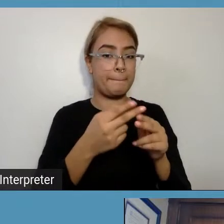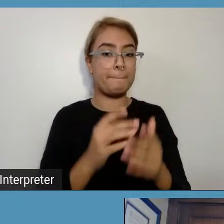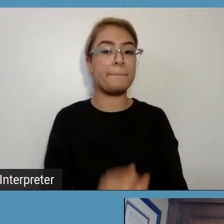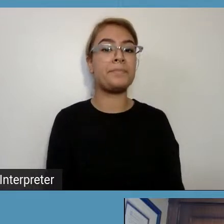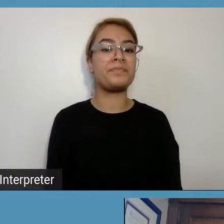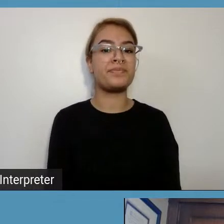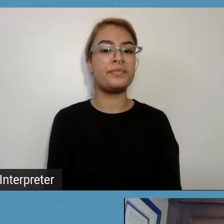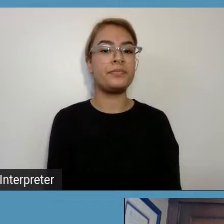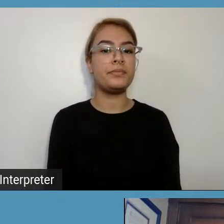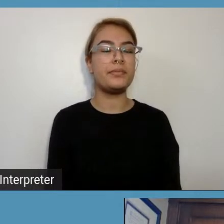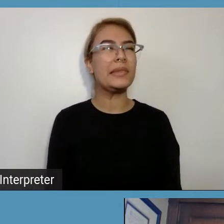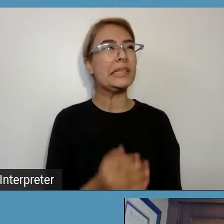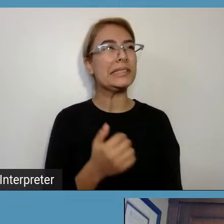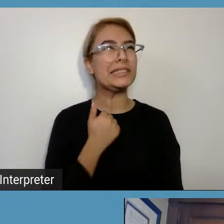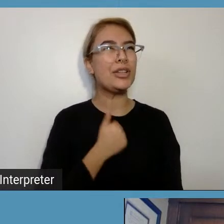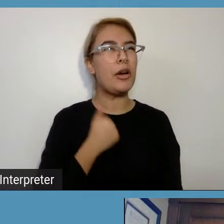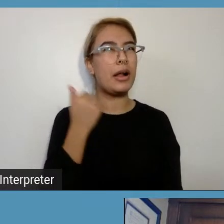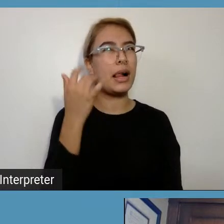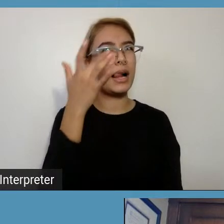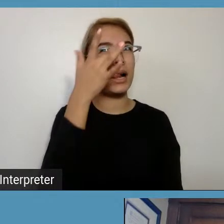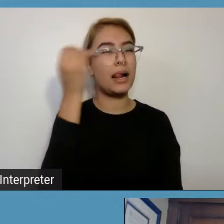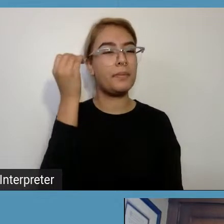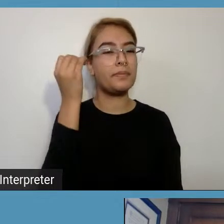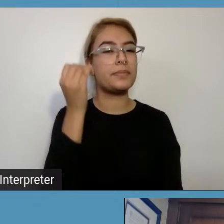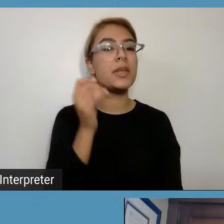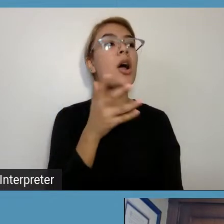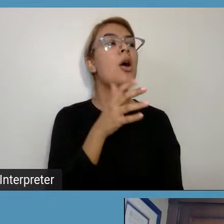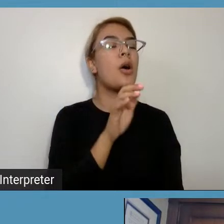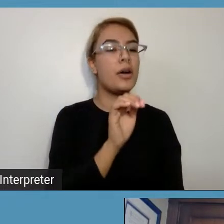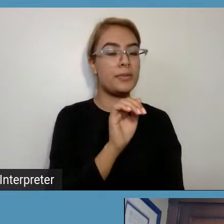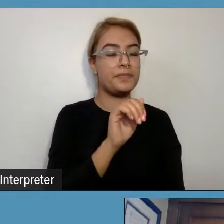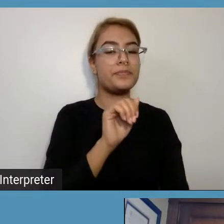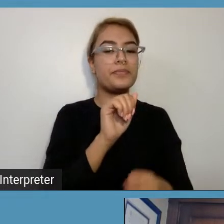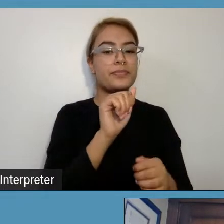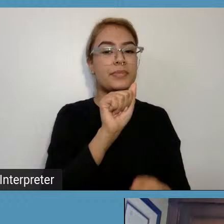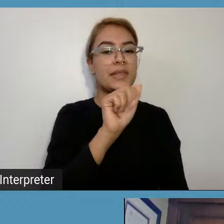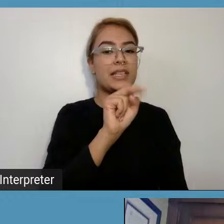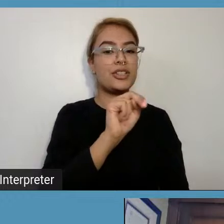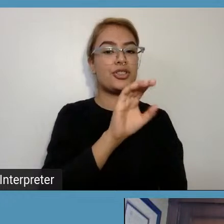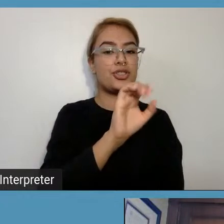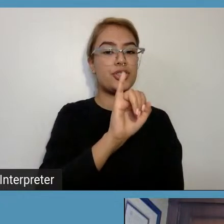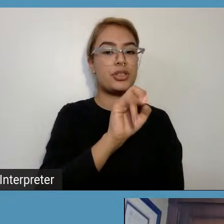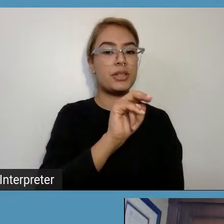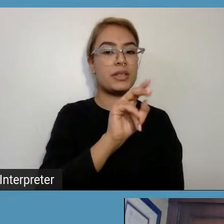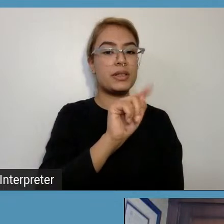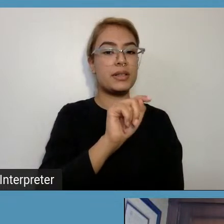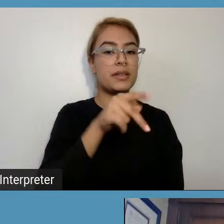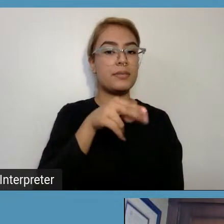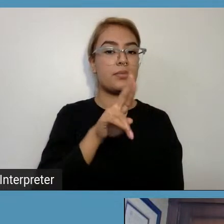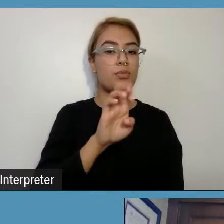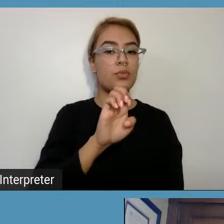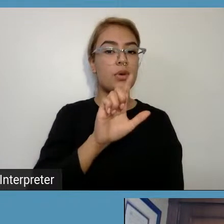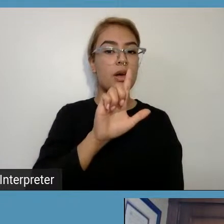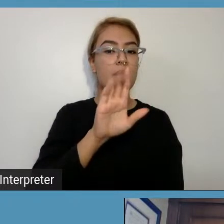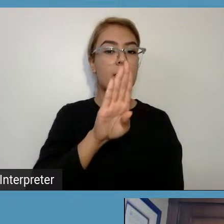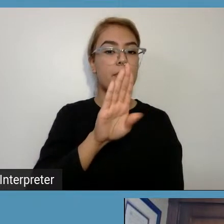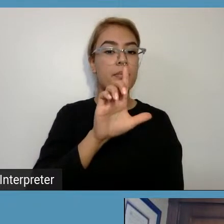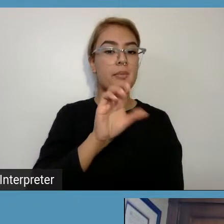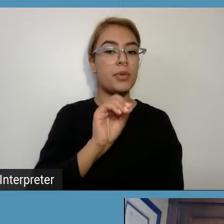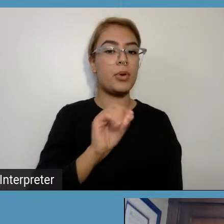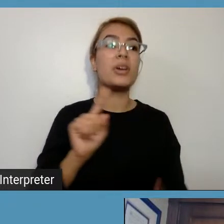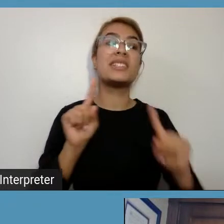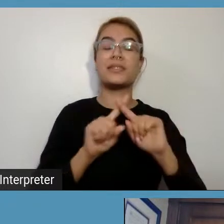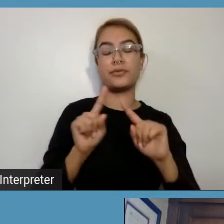my goodness, my mind just went blank. The ancient Pueblo. They had like a different name that they wanted us to use,